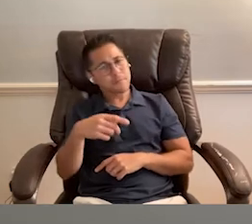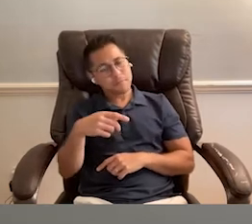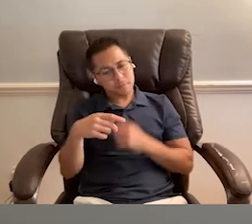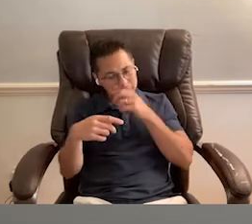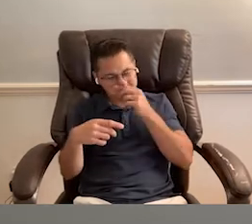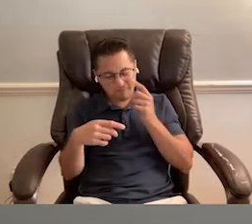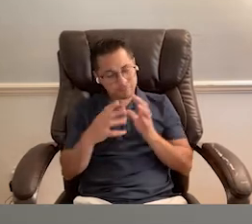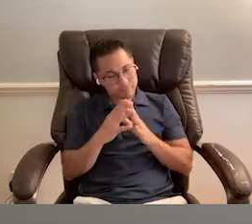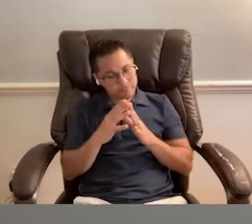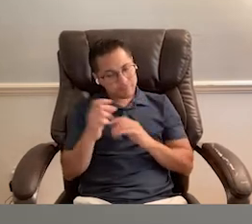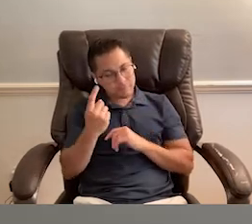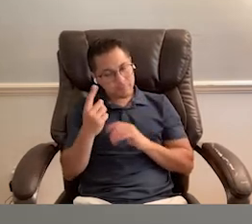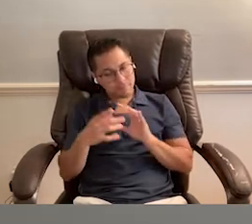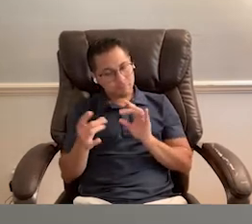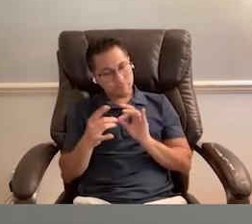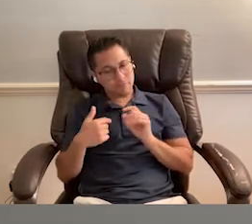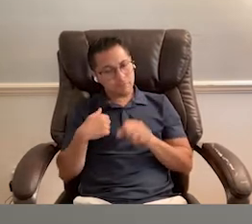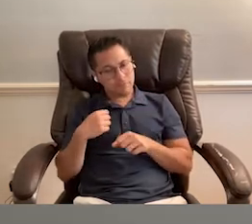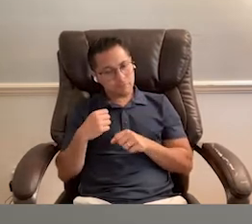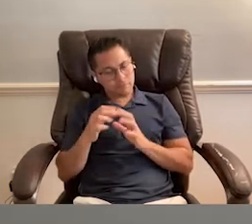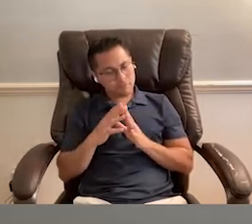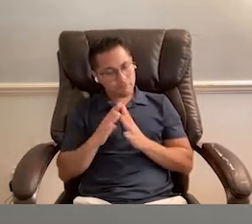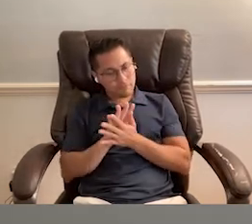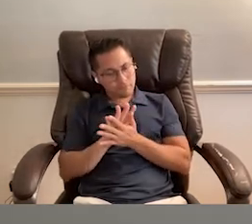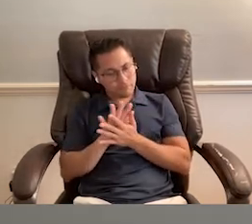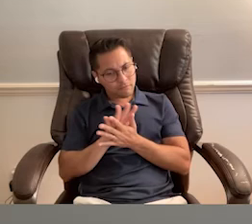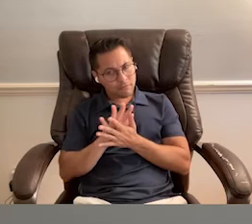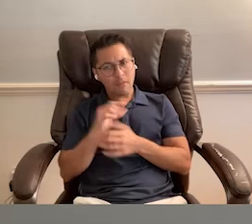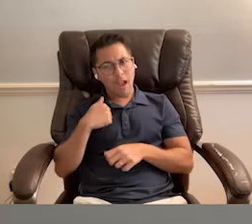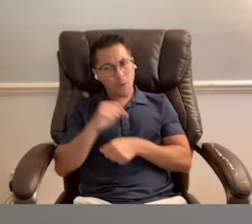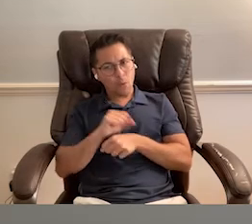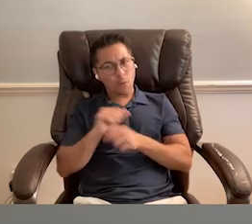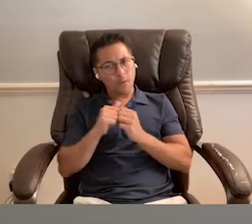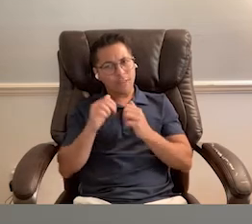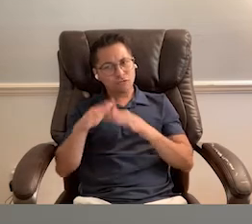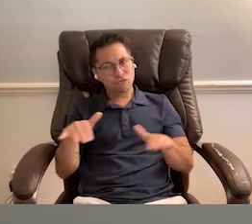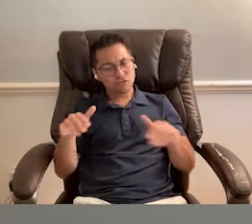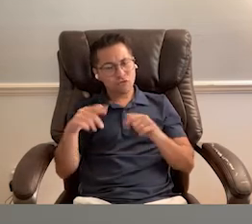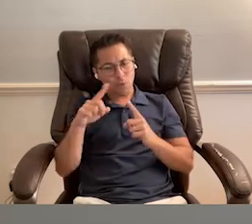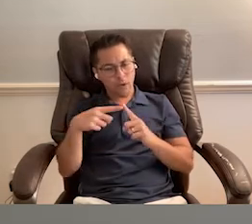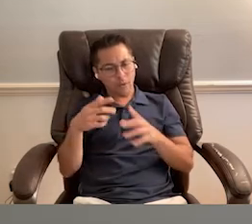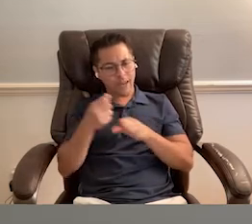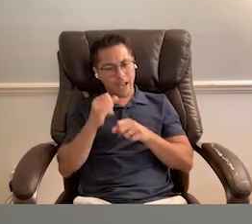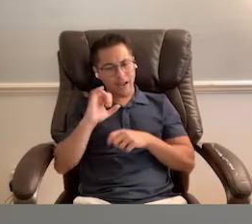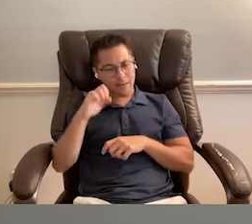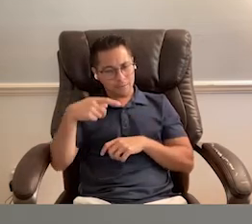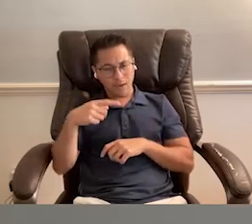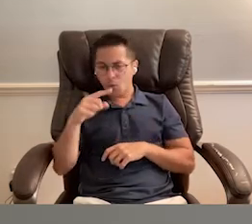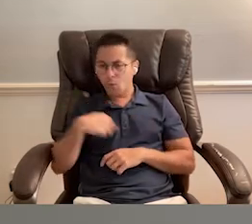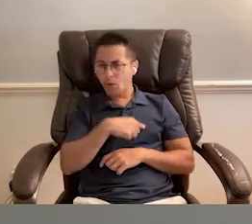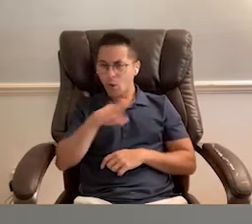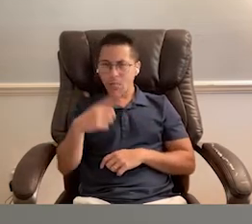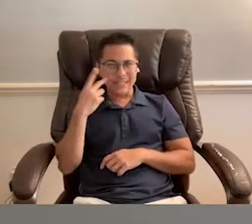asking is because I work for Head Start of younger children, and when we get IEPs, we only see the